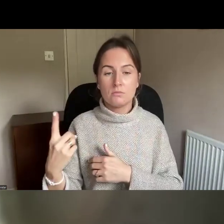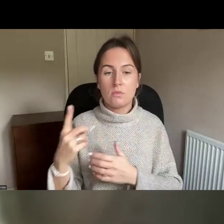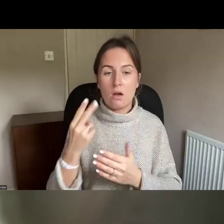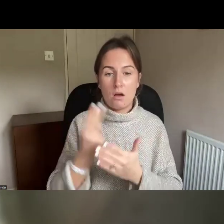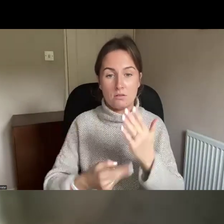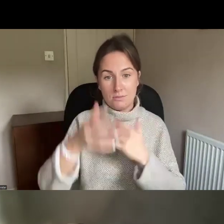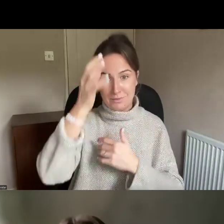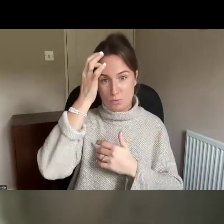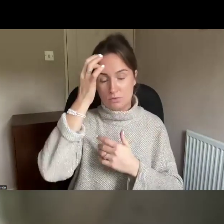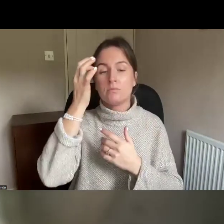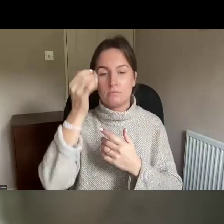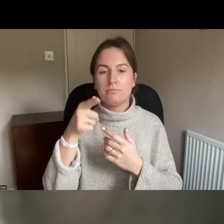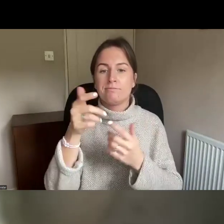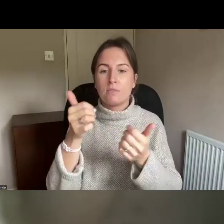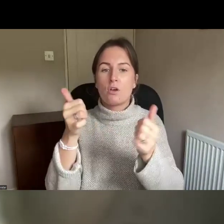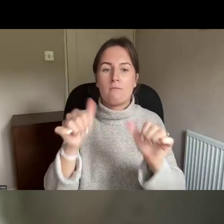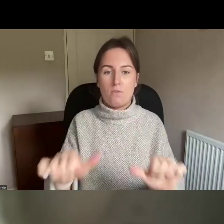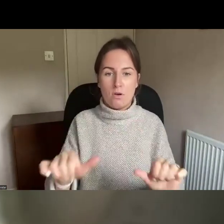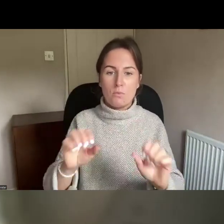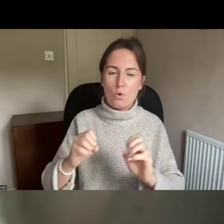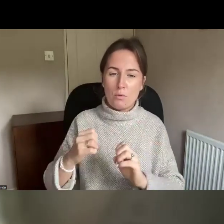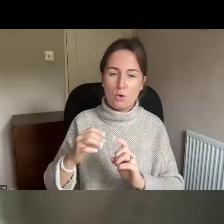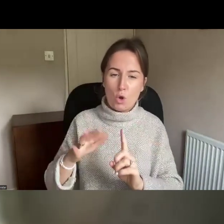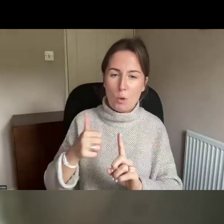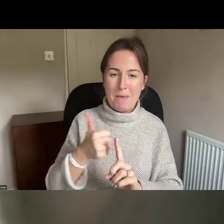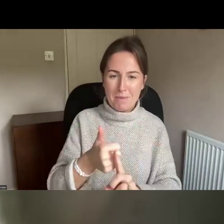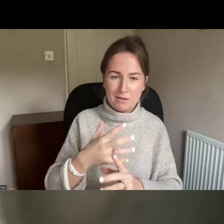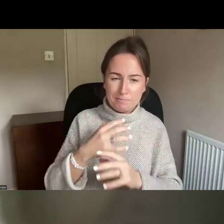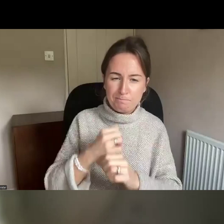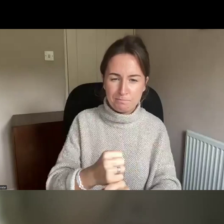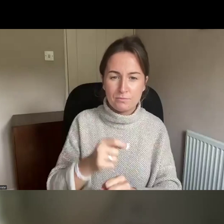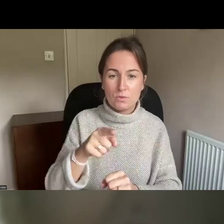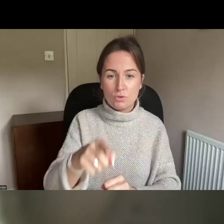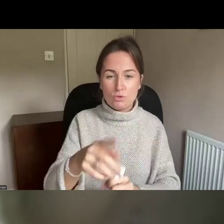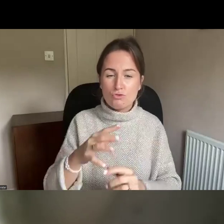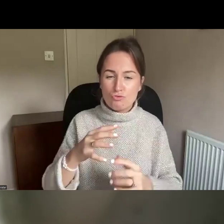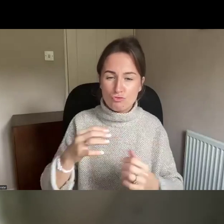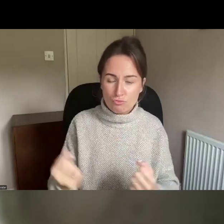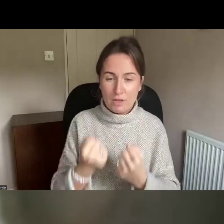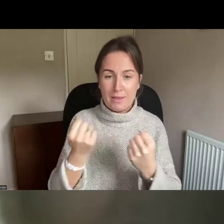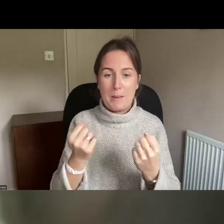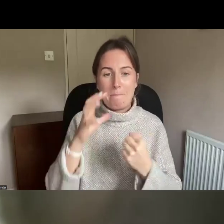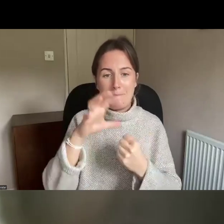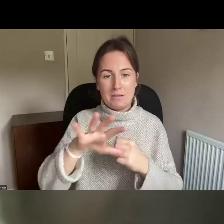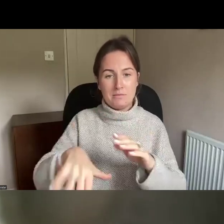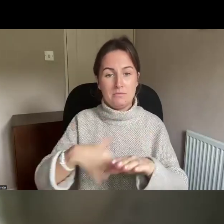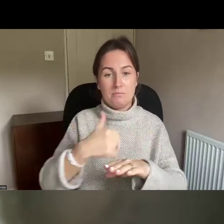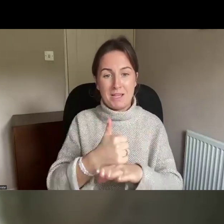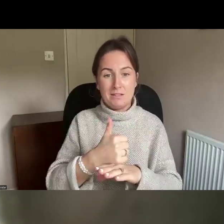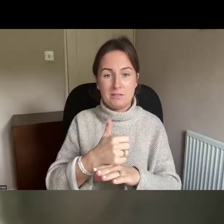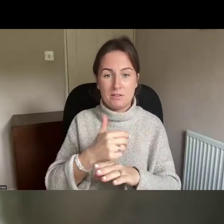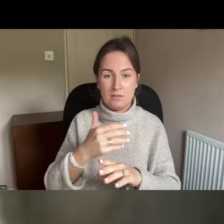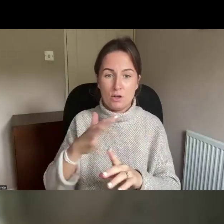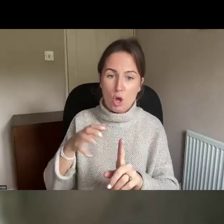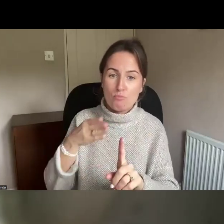confirmed a commitment as part of our delivery plan to strengthen our place-based approach. So this was in line with